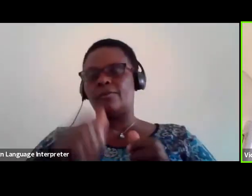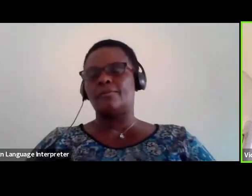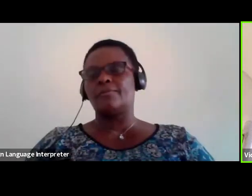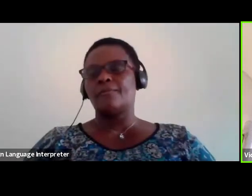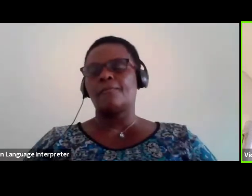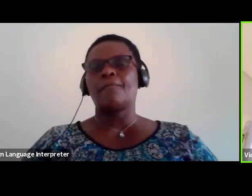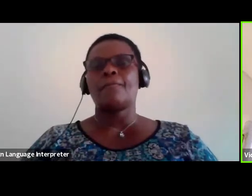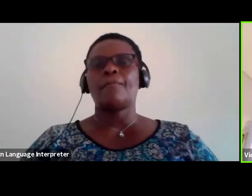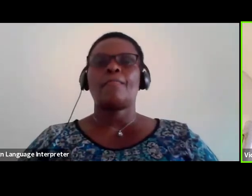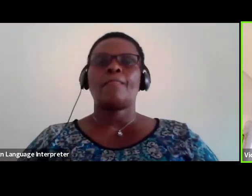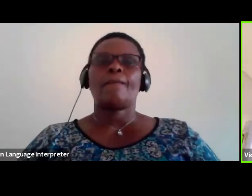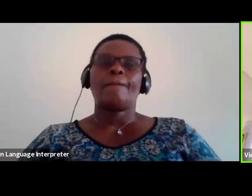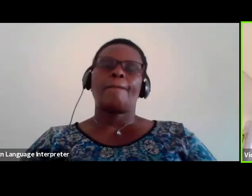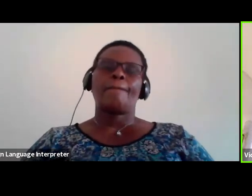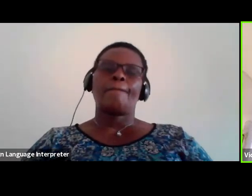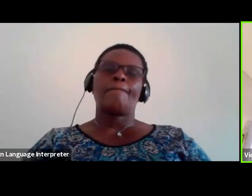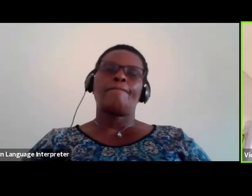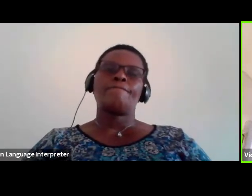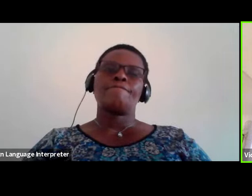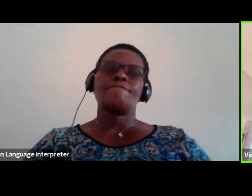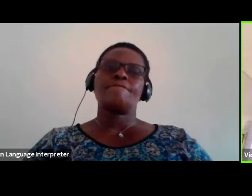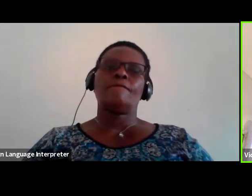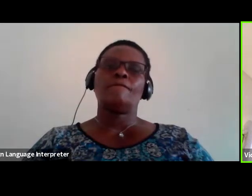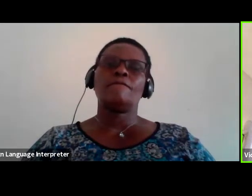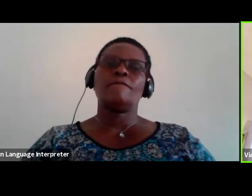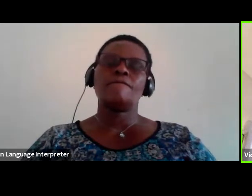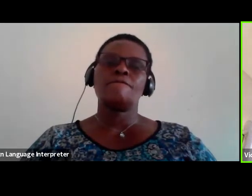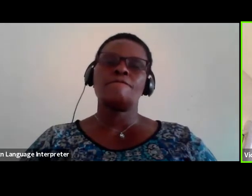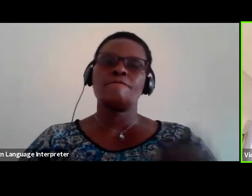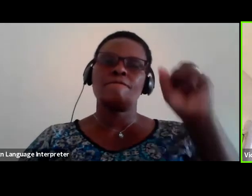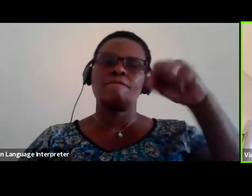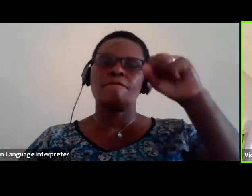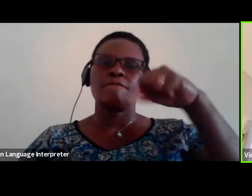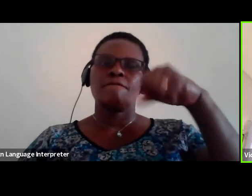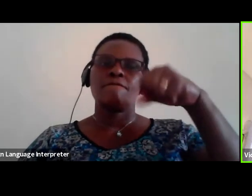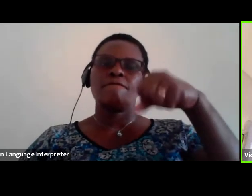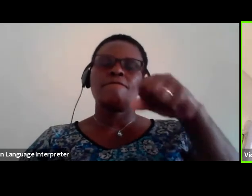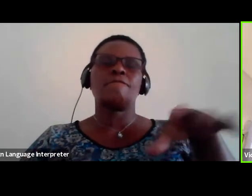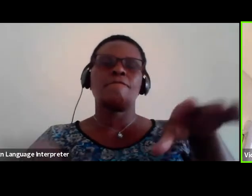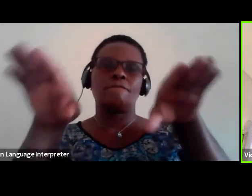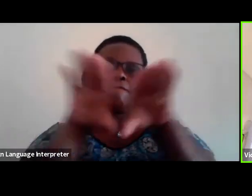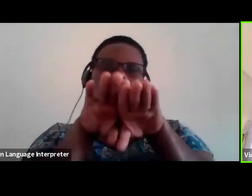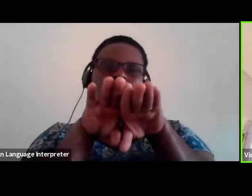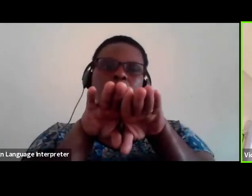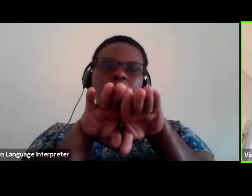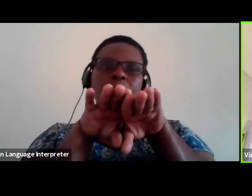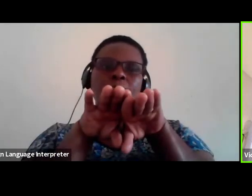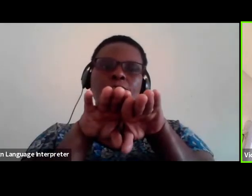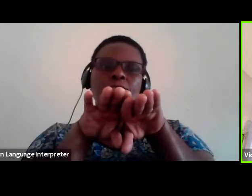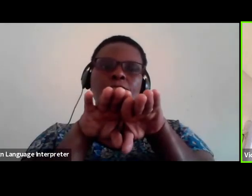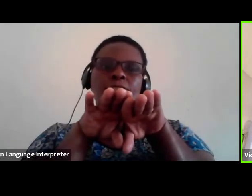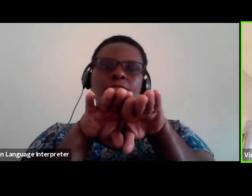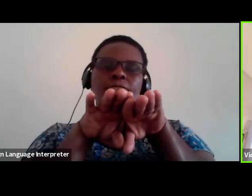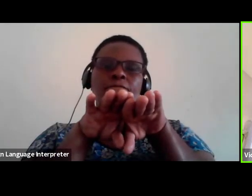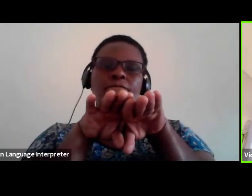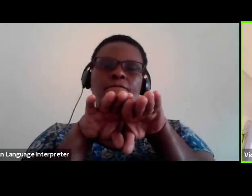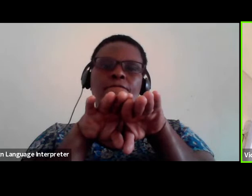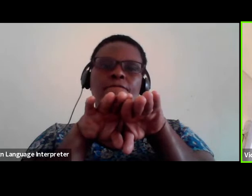Yes, Gabriel, and I do agree with her that